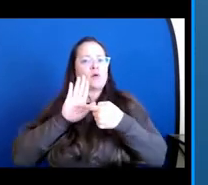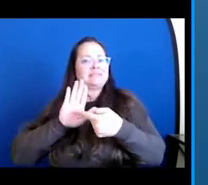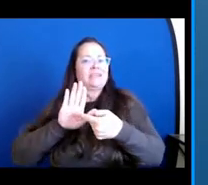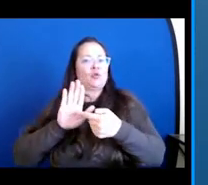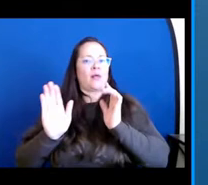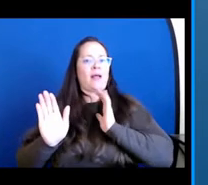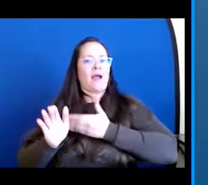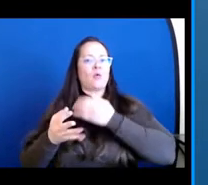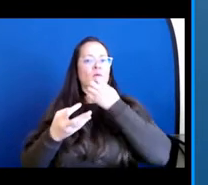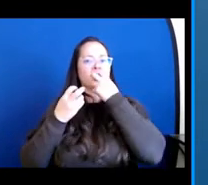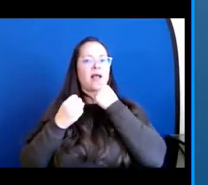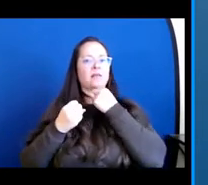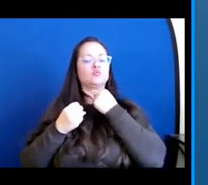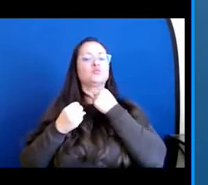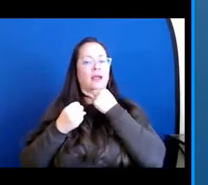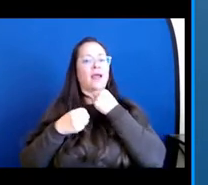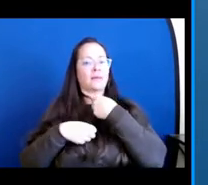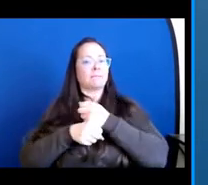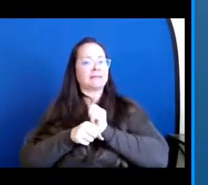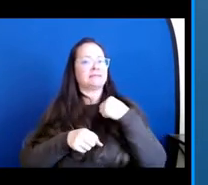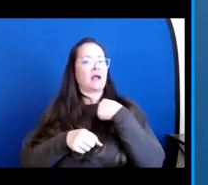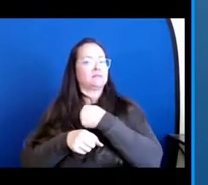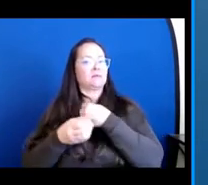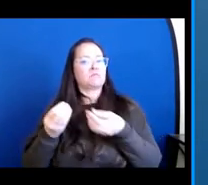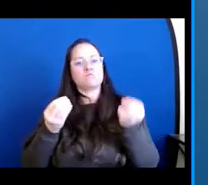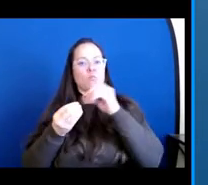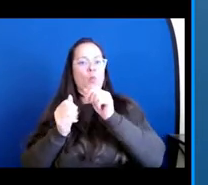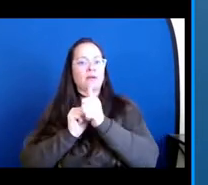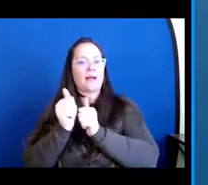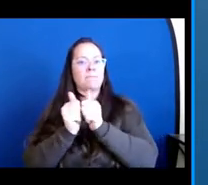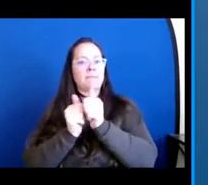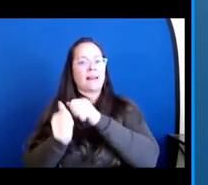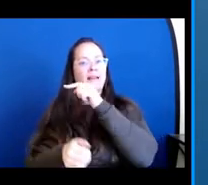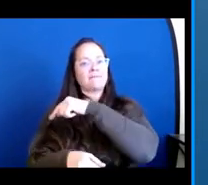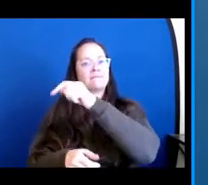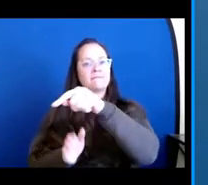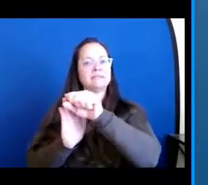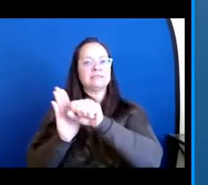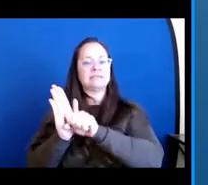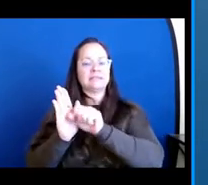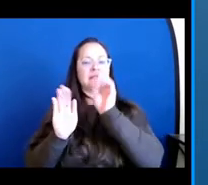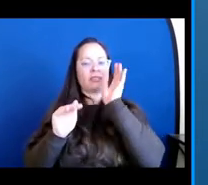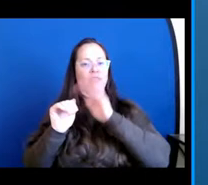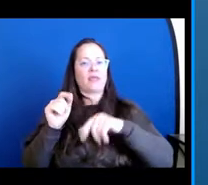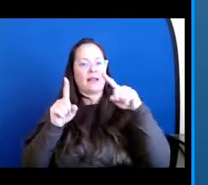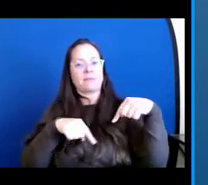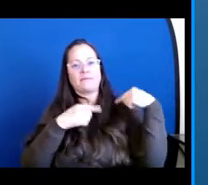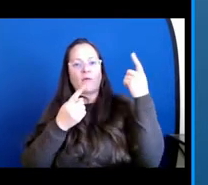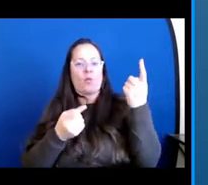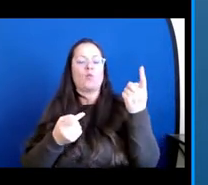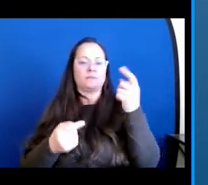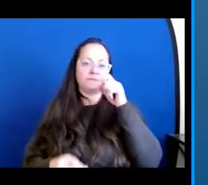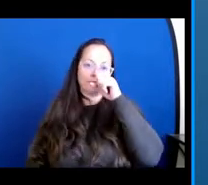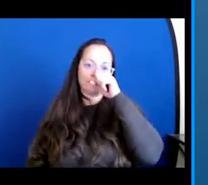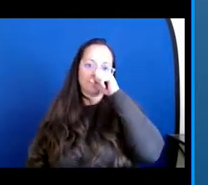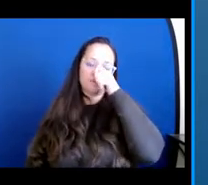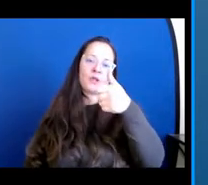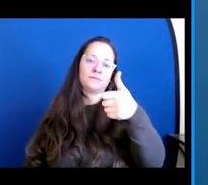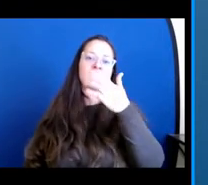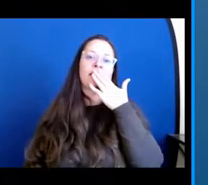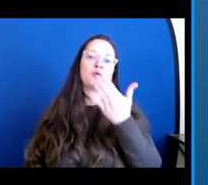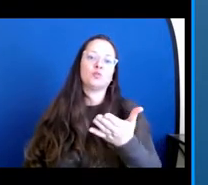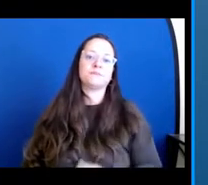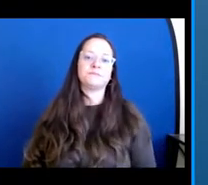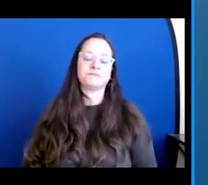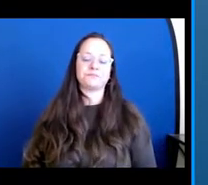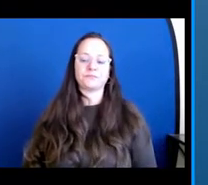that makes us competitive in a lot more States than we ever have been coming out of the early window so thank you